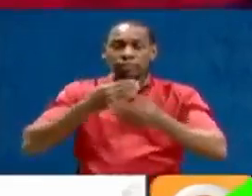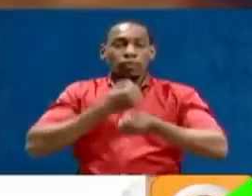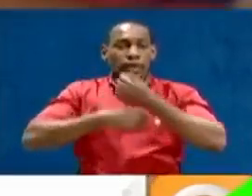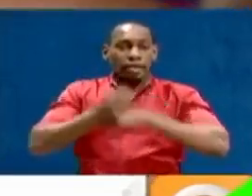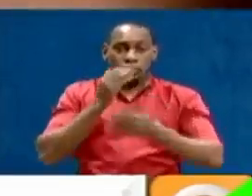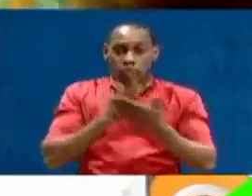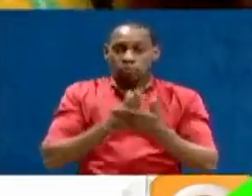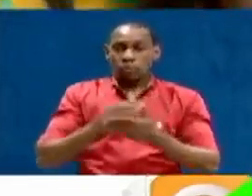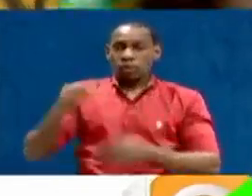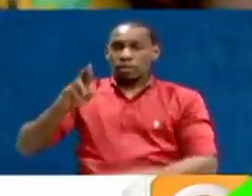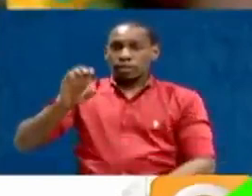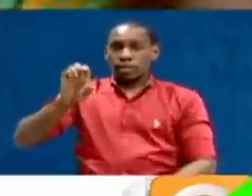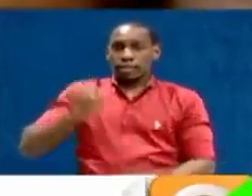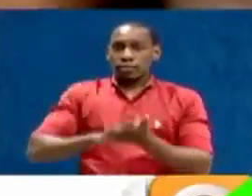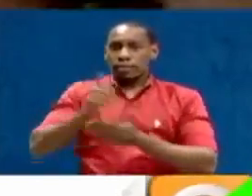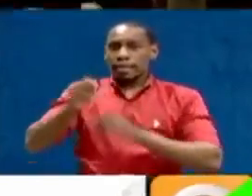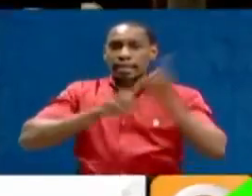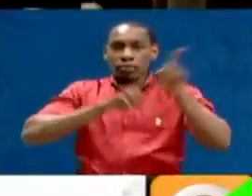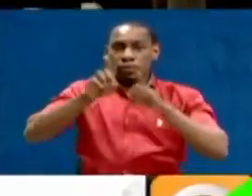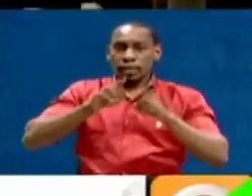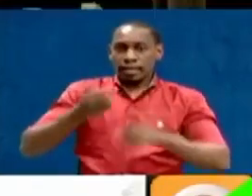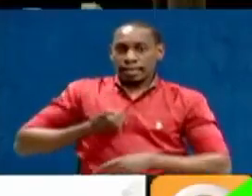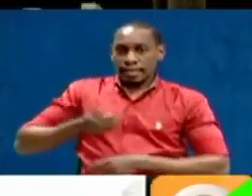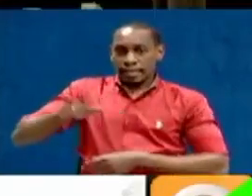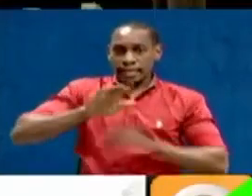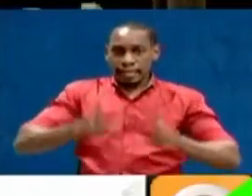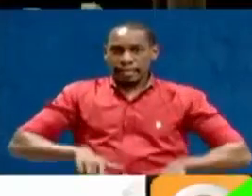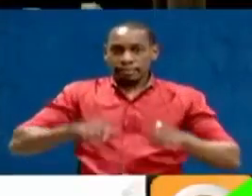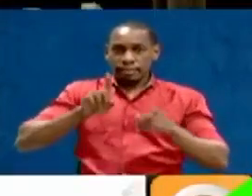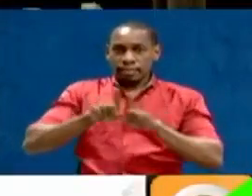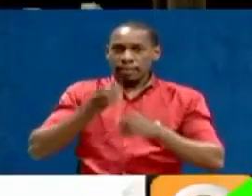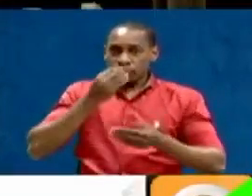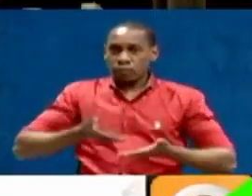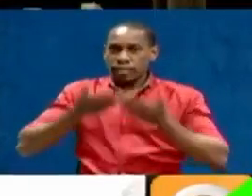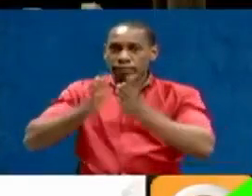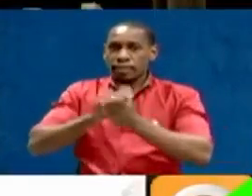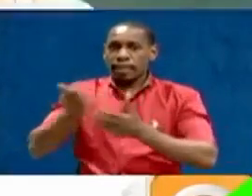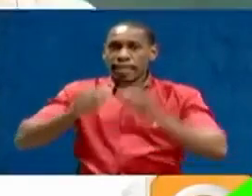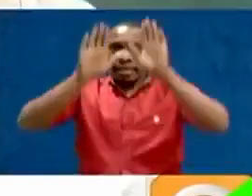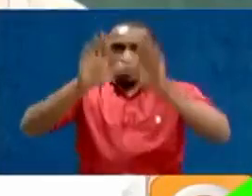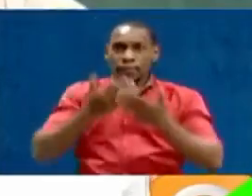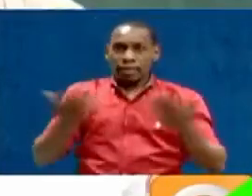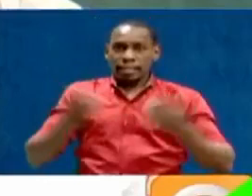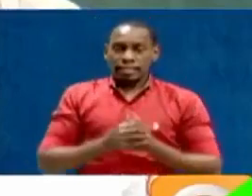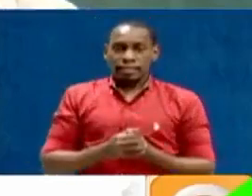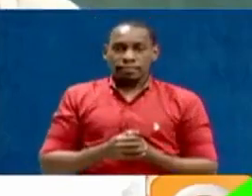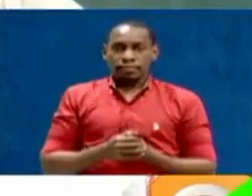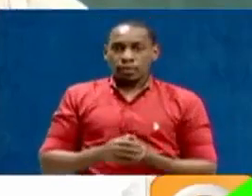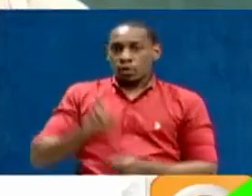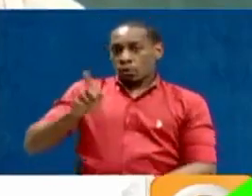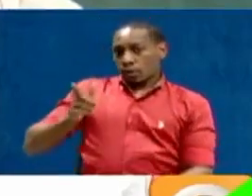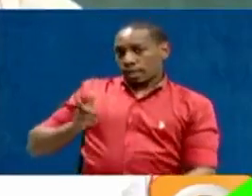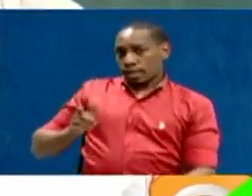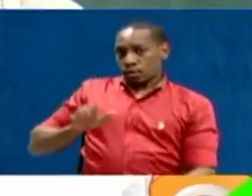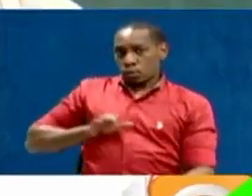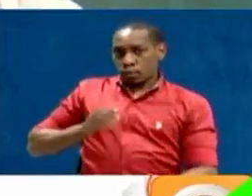kuchukuliwa. Grace na wenzake walikuwa wakizuru walikoishi msichana huyu, kuwapelekea chakula na bidhaa zingine muhimu. One of the ladies